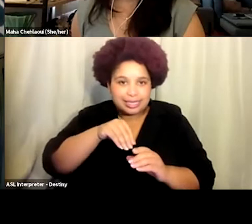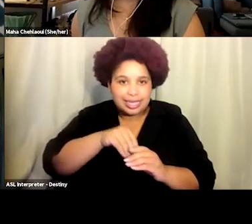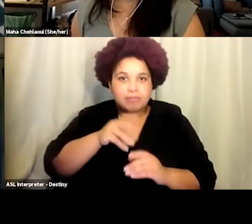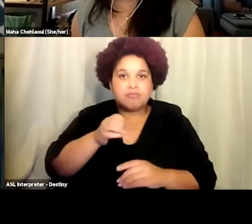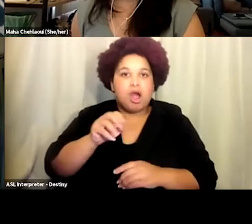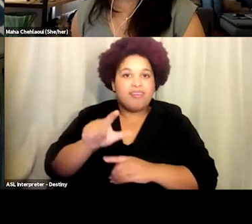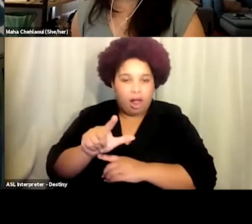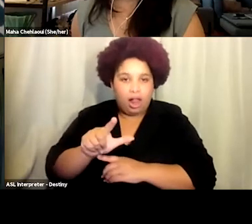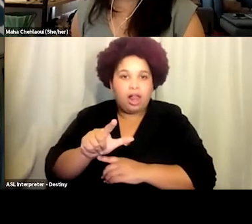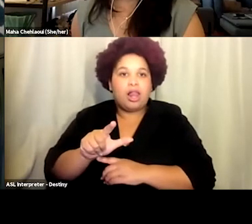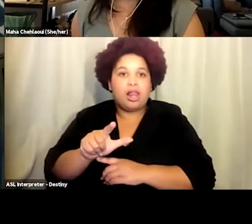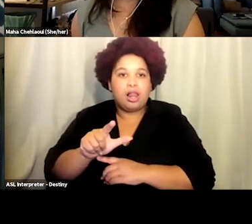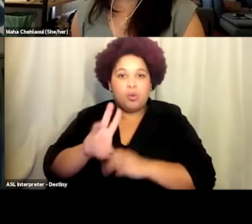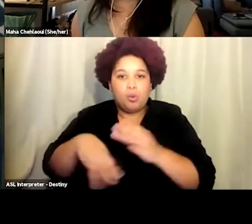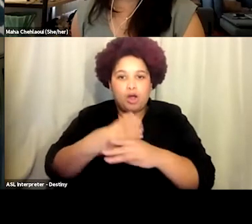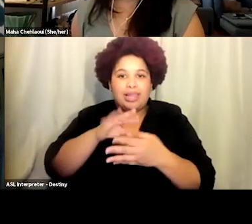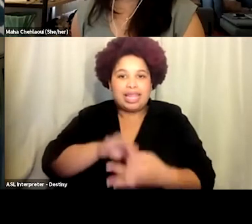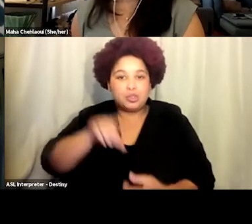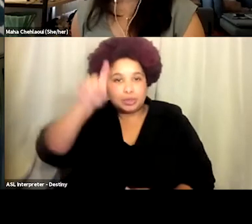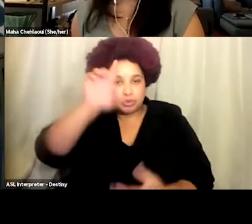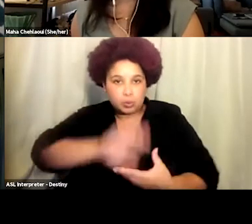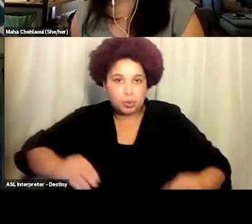story of an Egyptian, of Egyptians. So